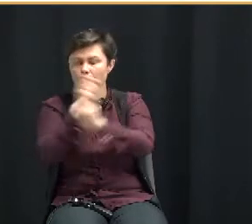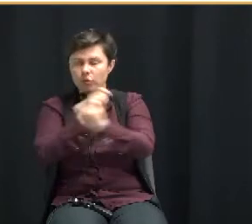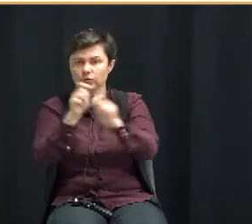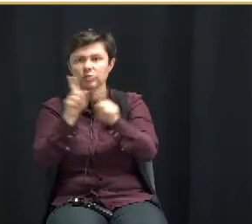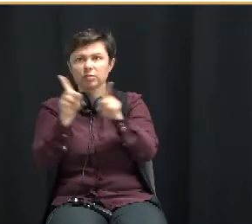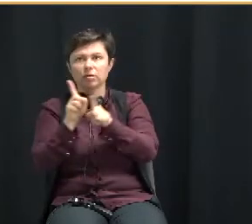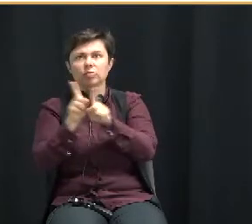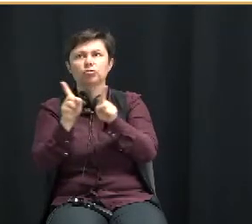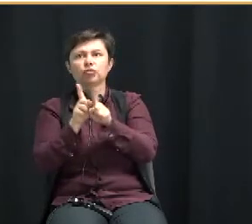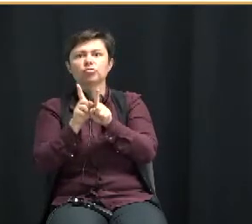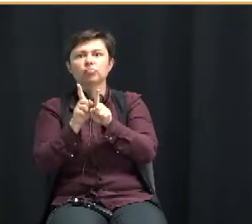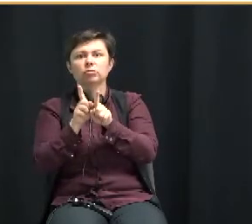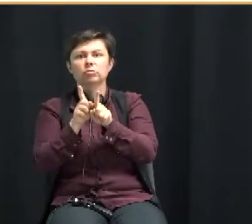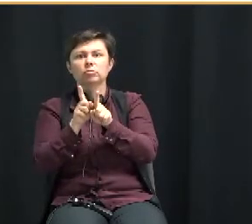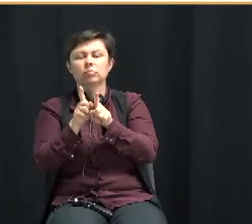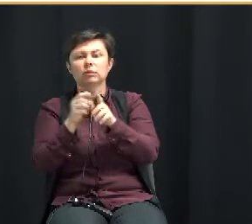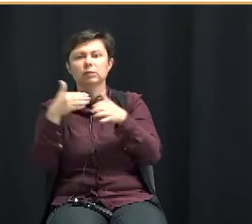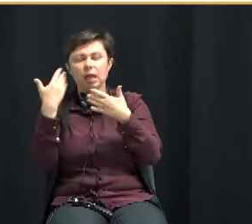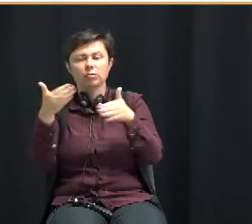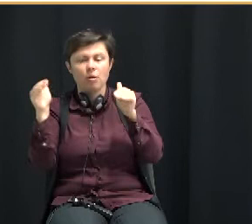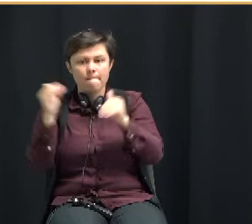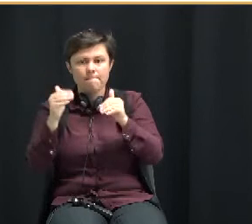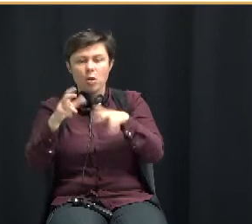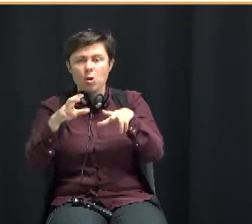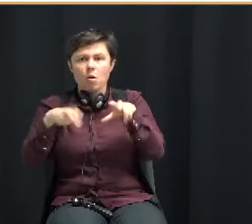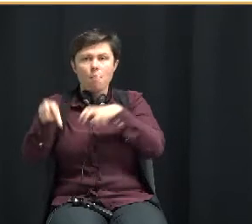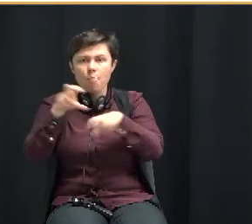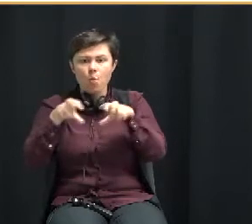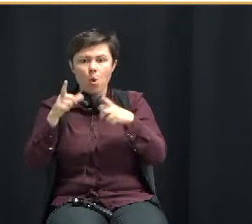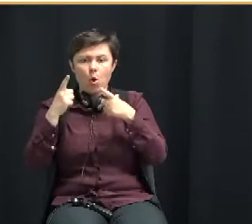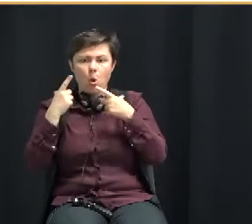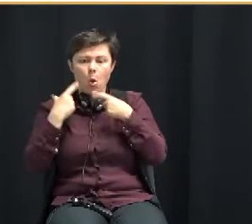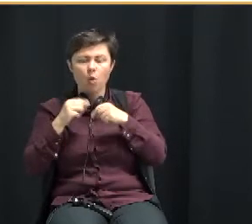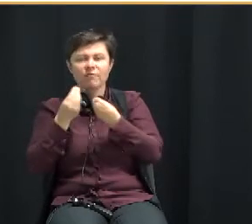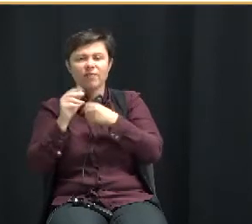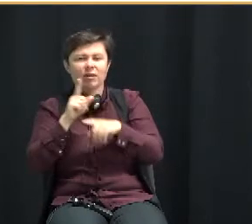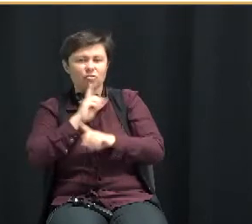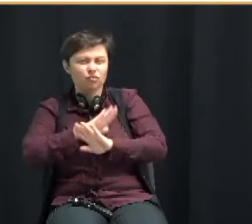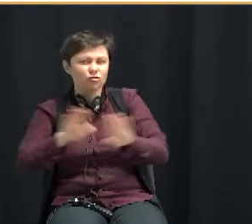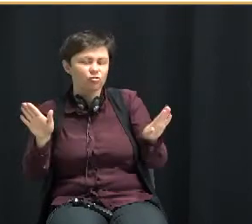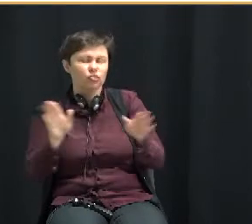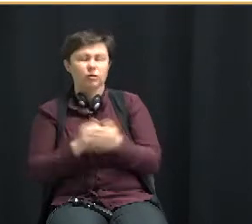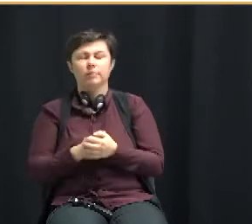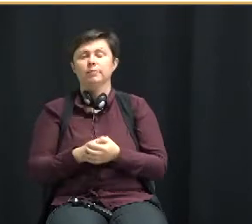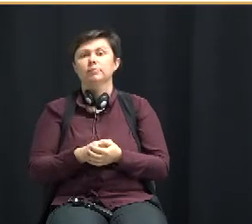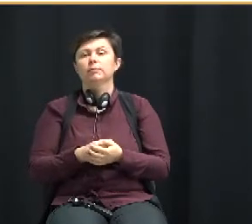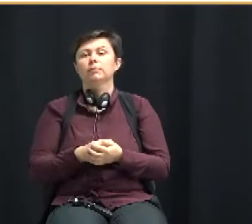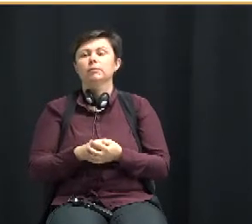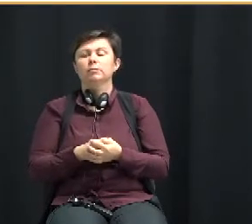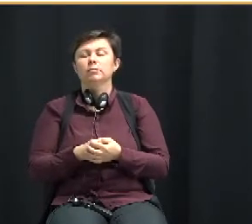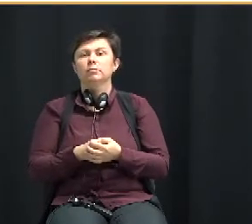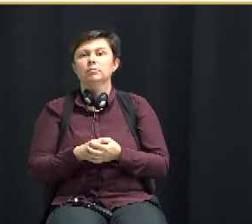public transportation. We should allow people comfort, that